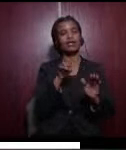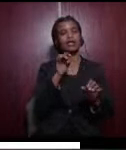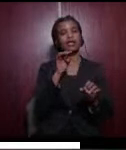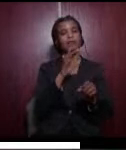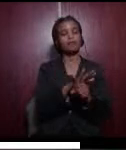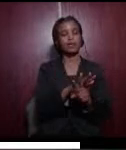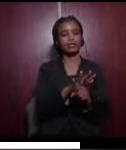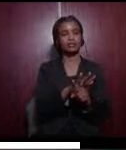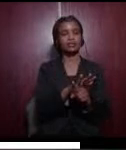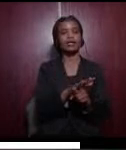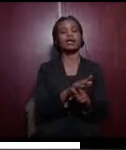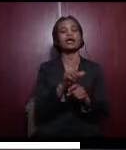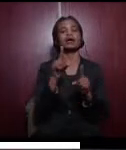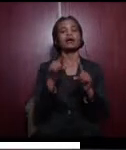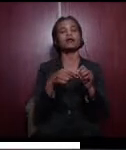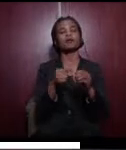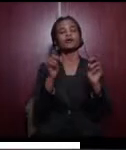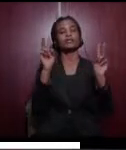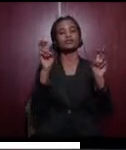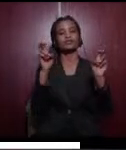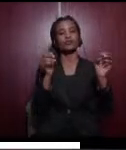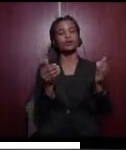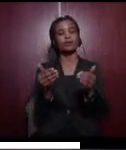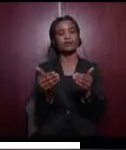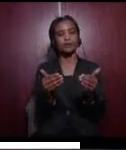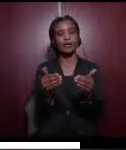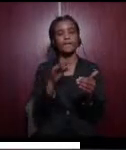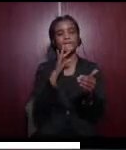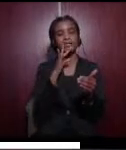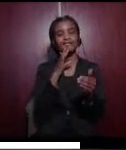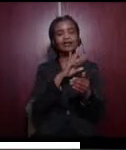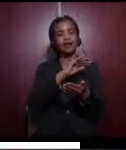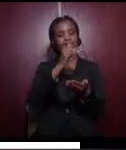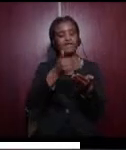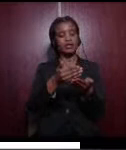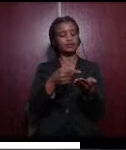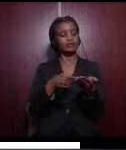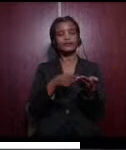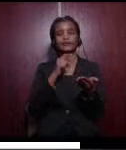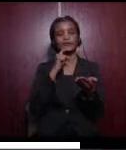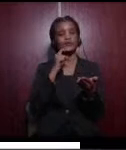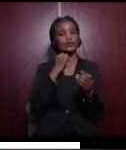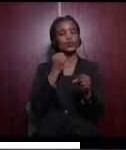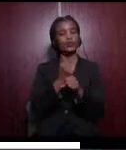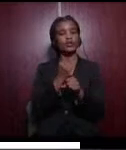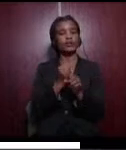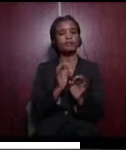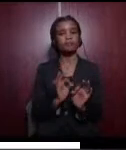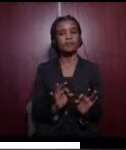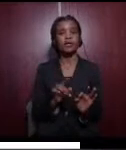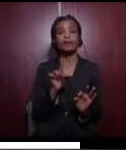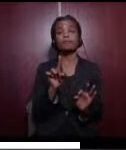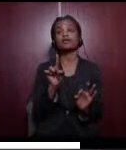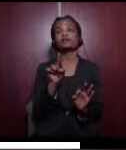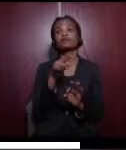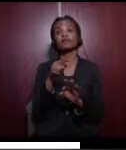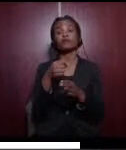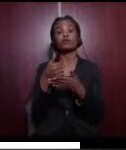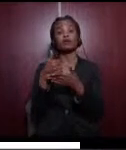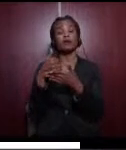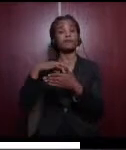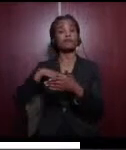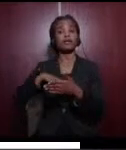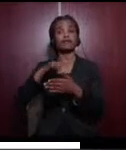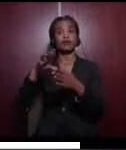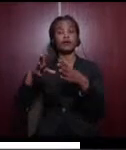and also these funds remaining dormant. But maybe just to add, for the benefit of the members to say, as much as the funds